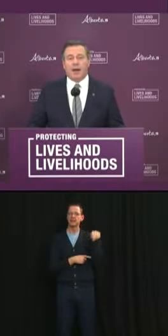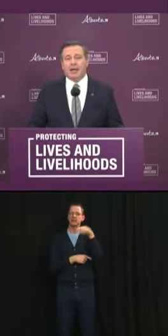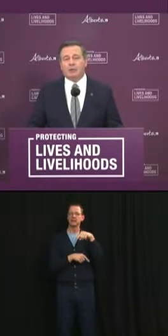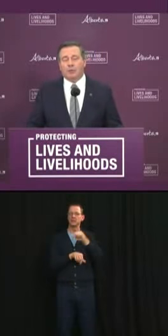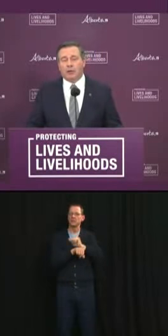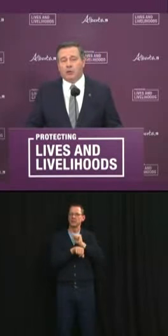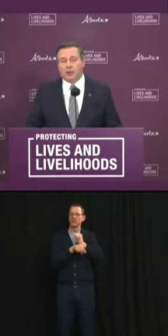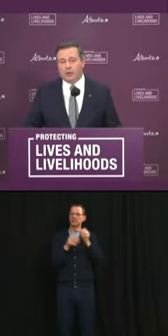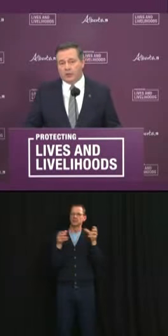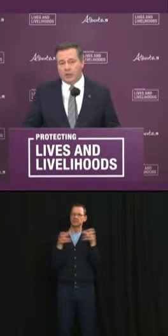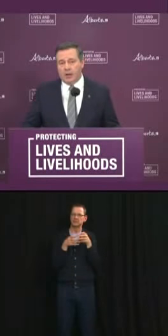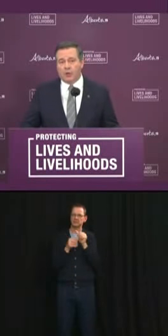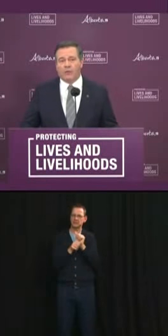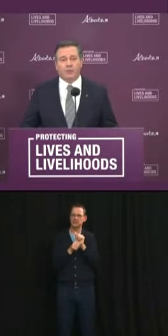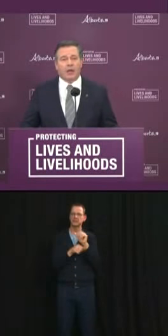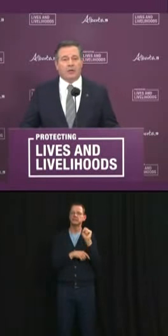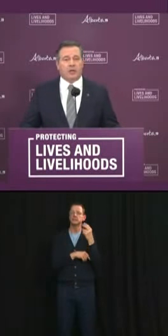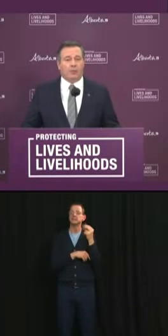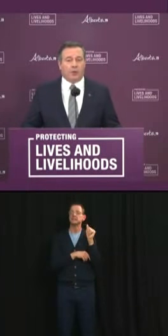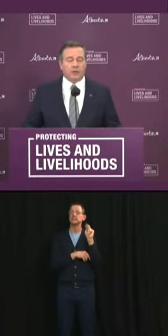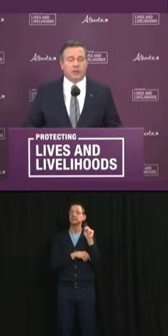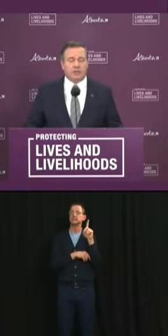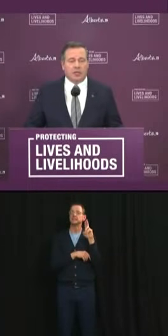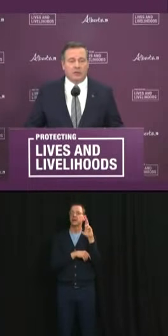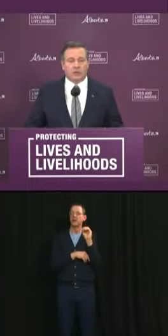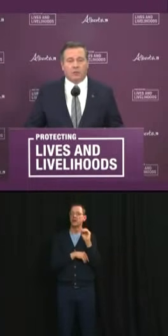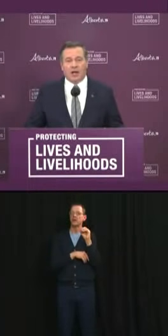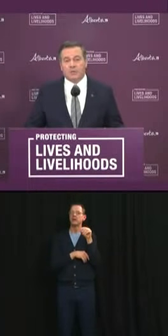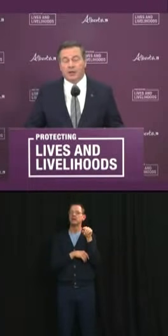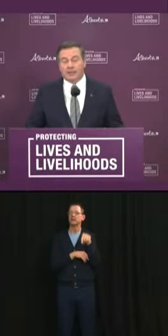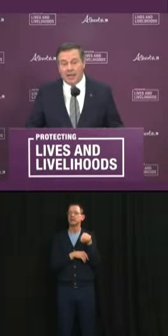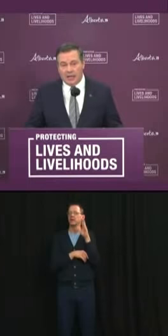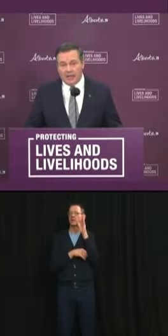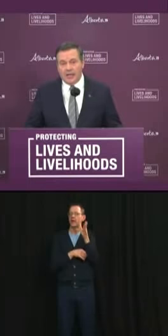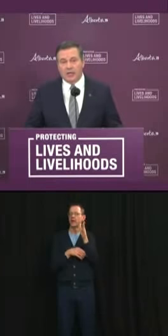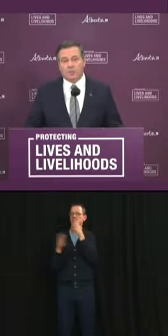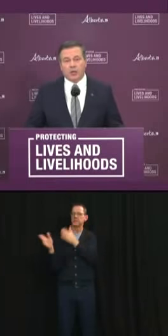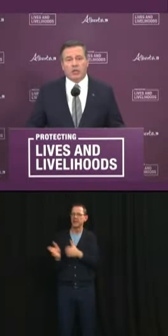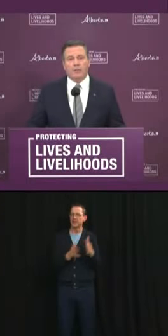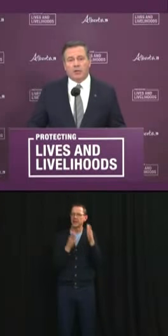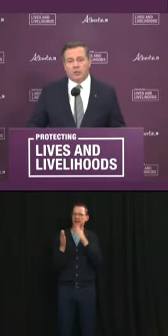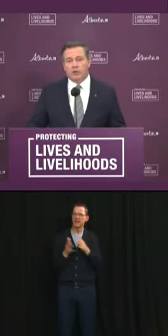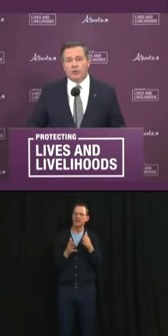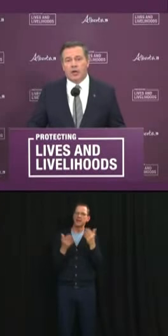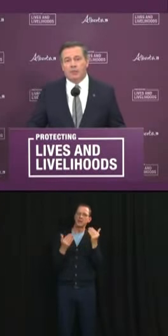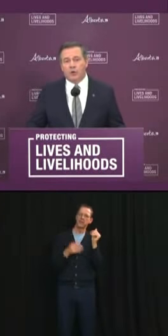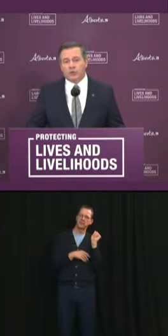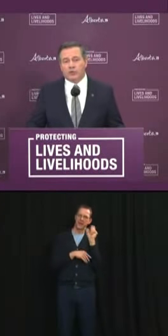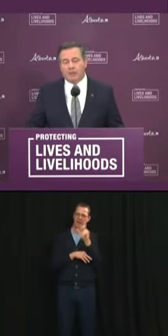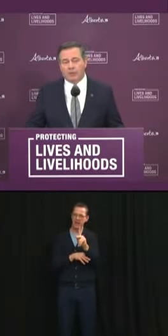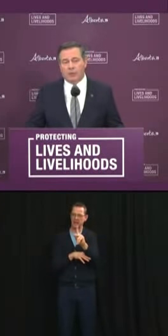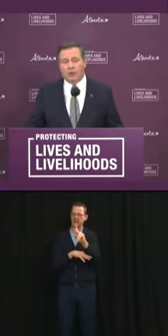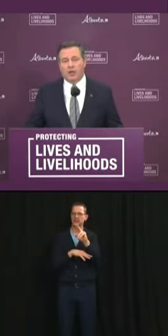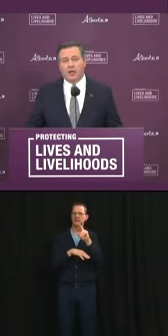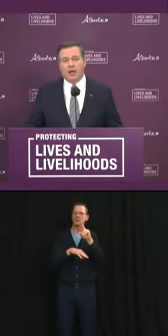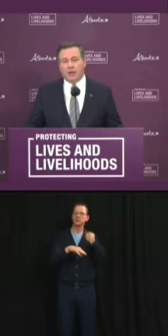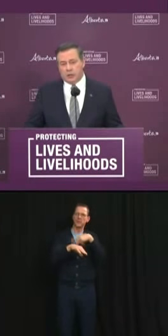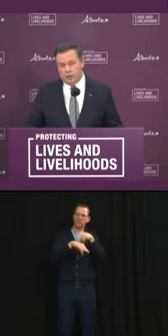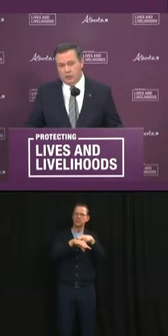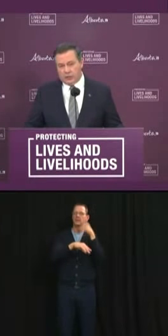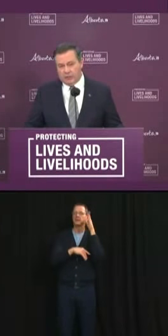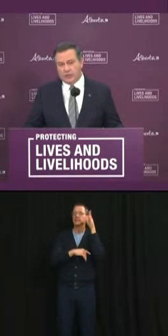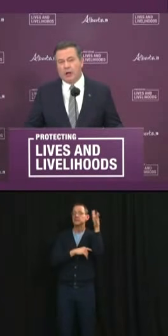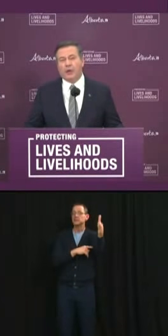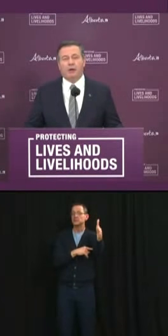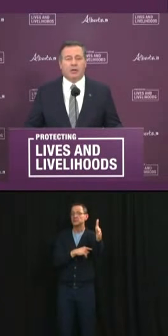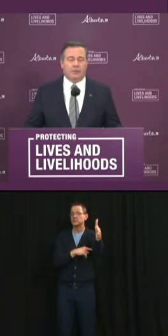This path will be critical as the number of immunized Albertans continues to rise by the day, especially amongst those most susceptible